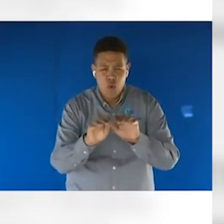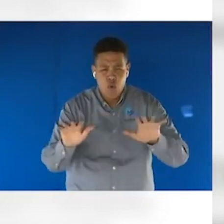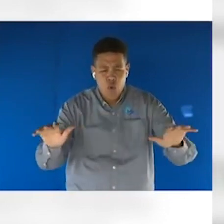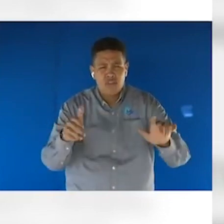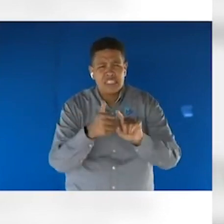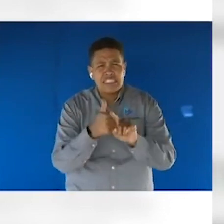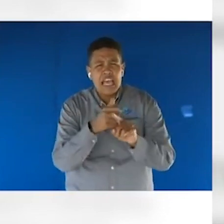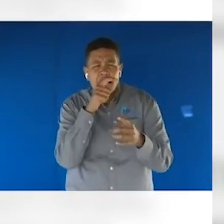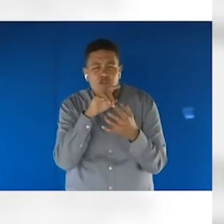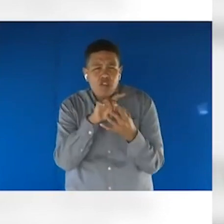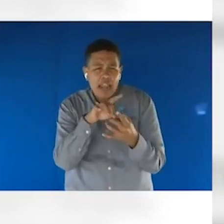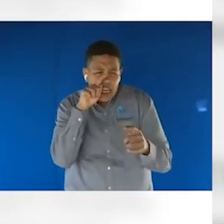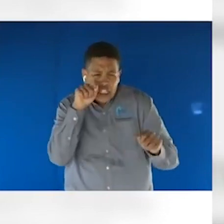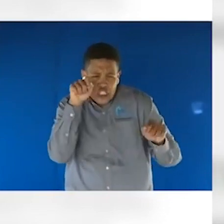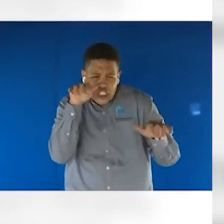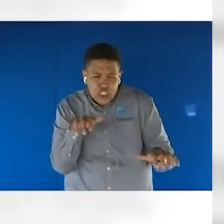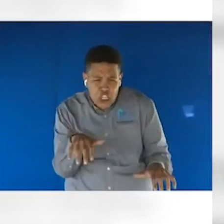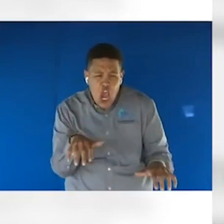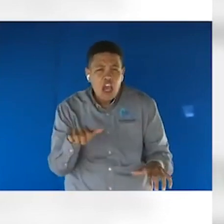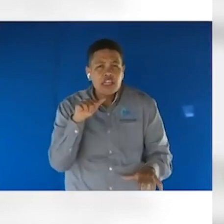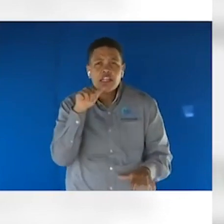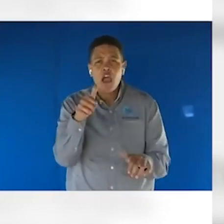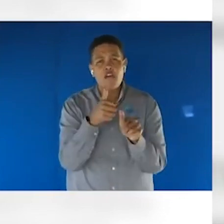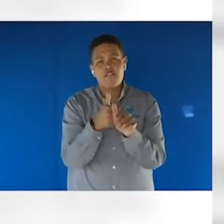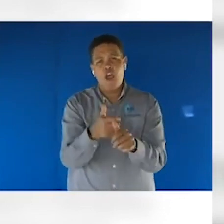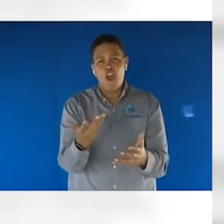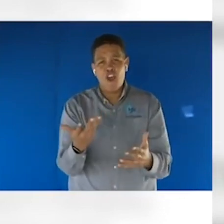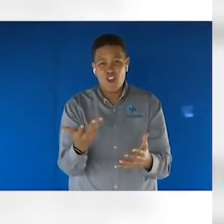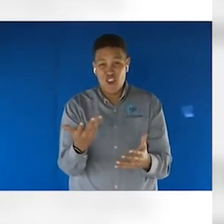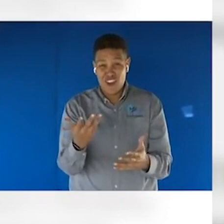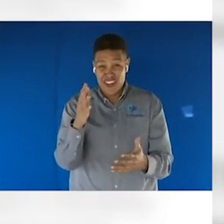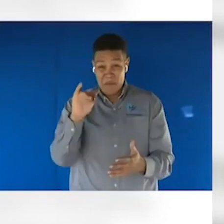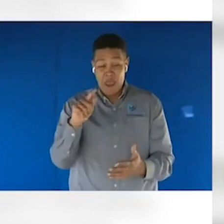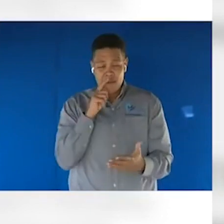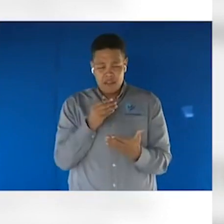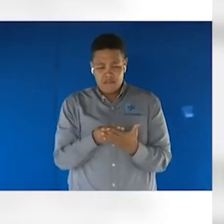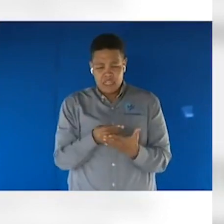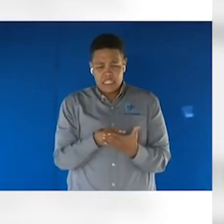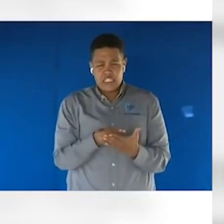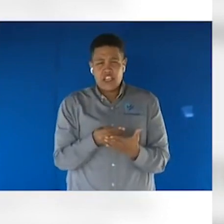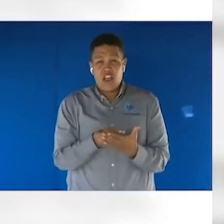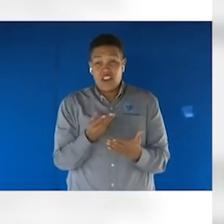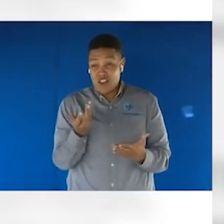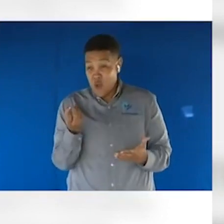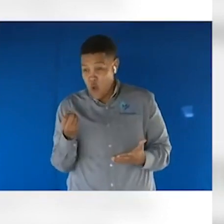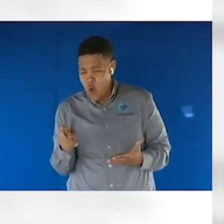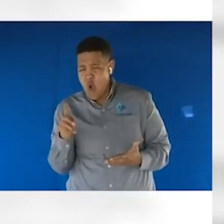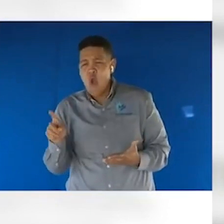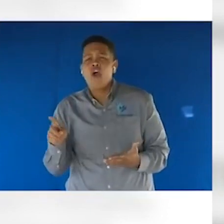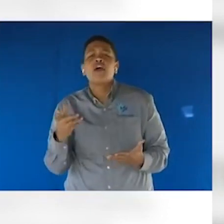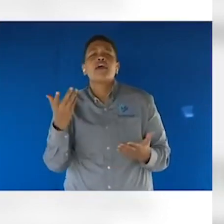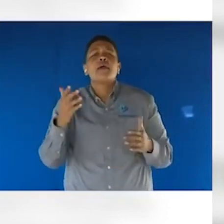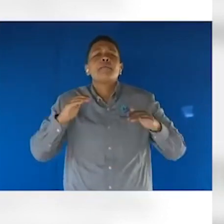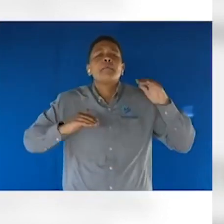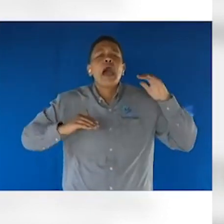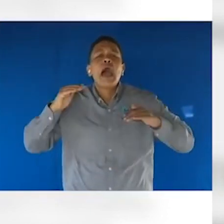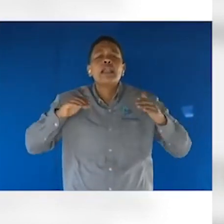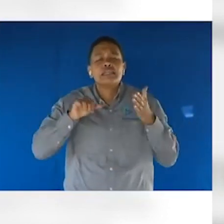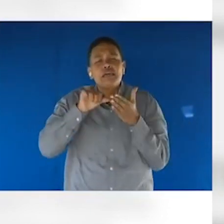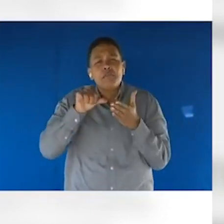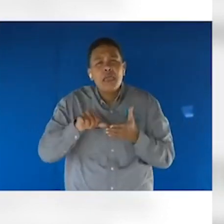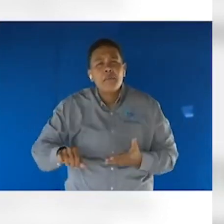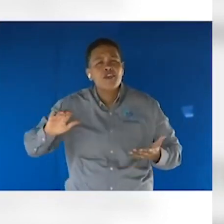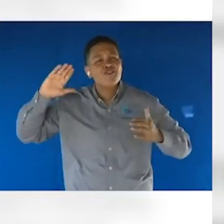the pandemic-related shock was not followed by a fiscal, financial,